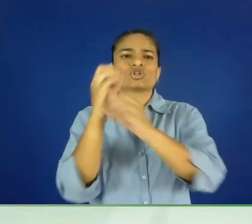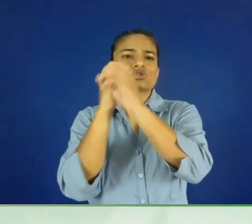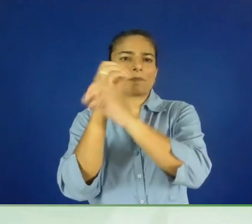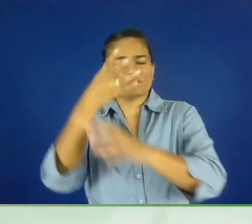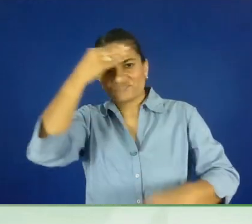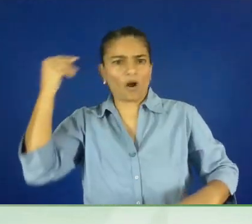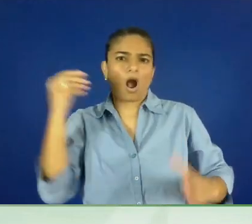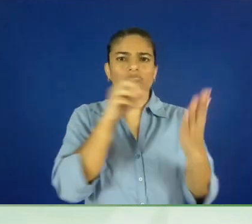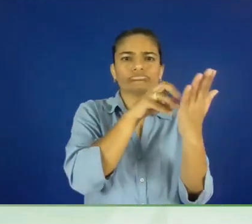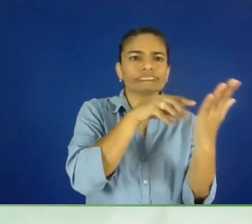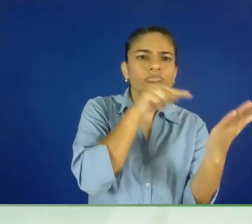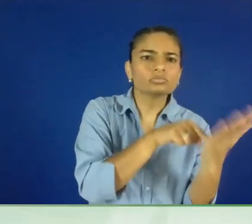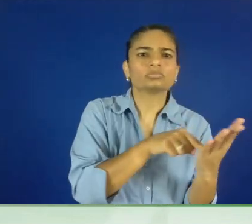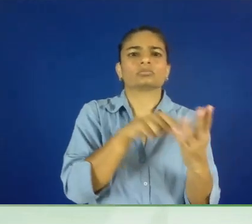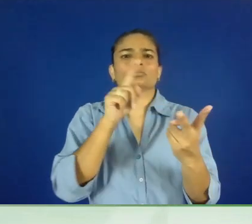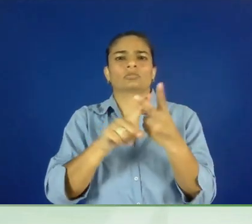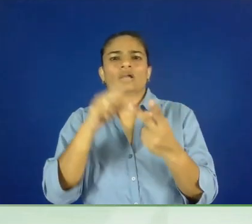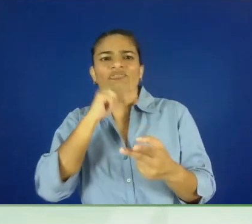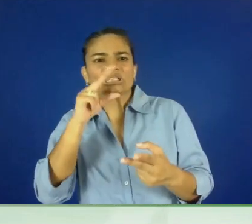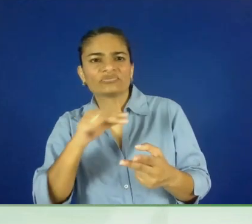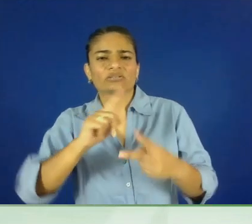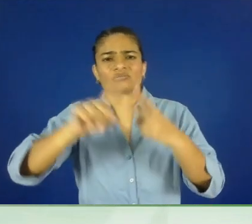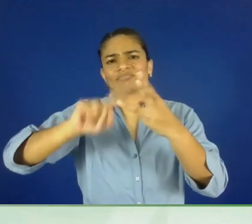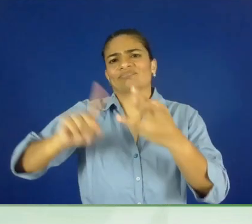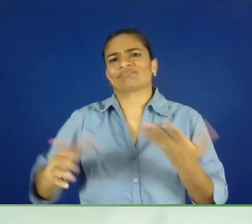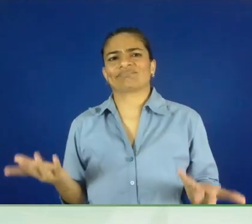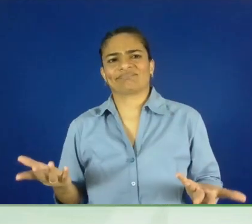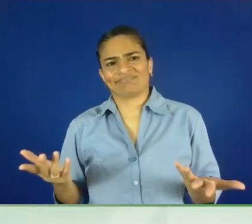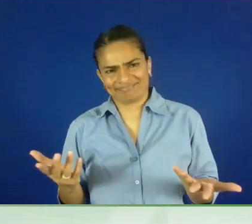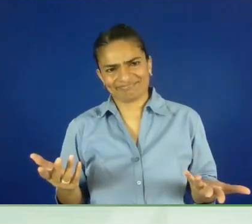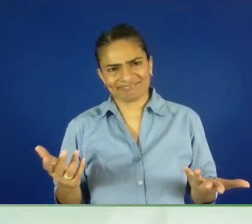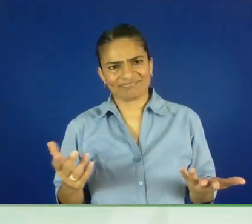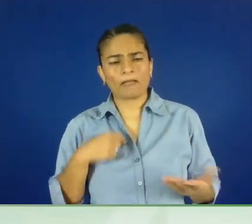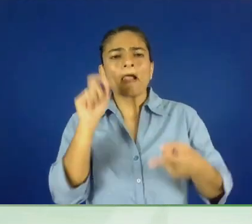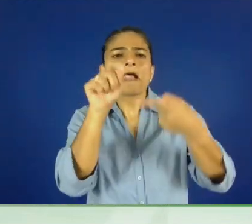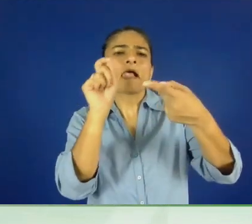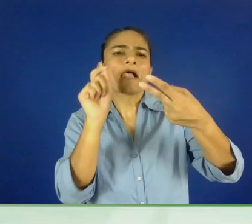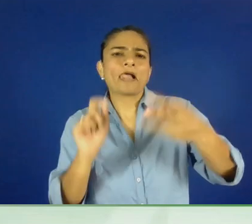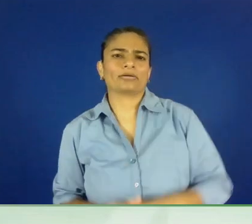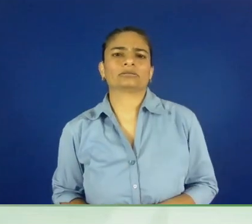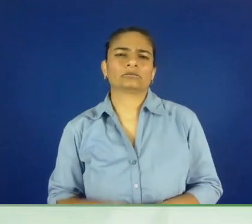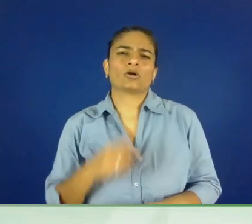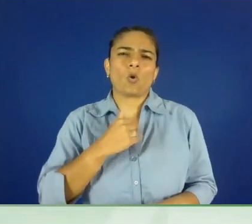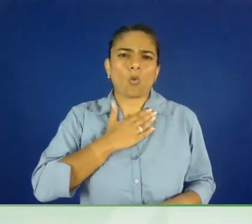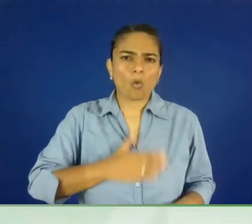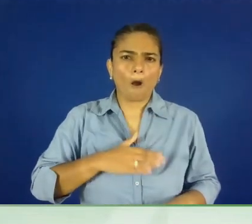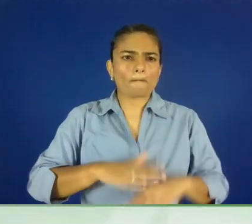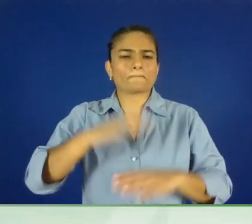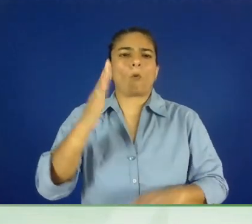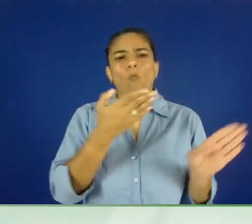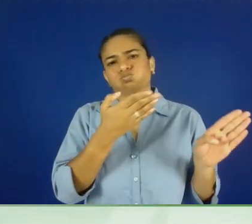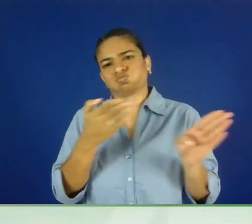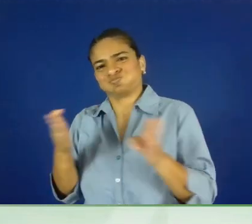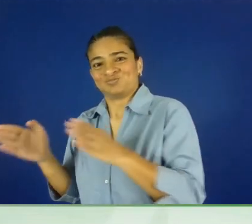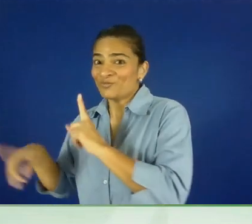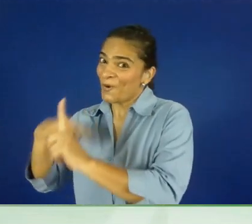pick that up, and I want to sort of try and move us through a little bit to a slightly more optimistic view, not to deny all the